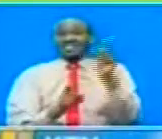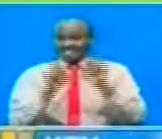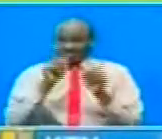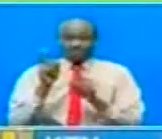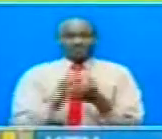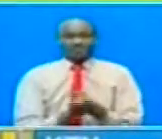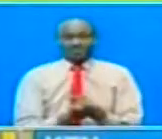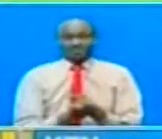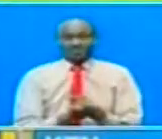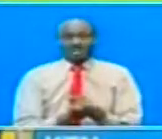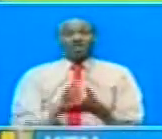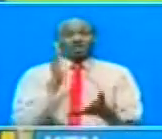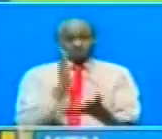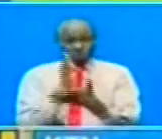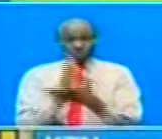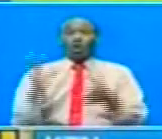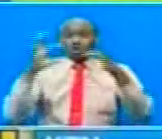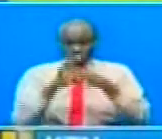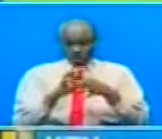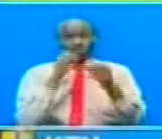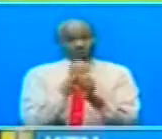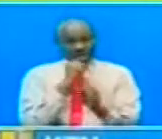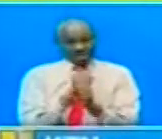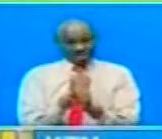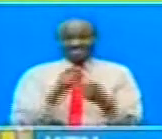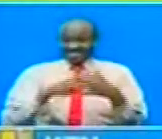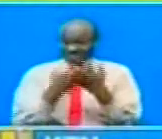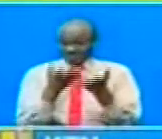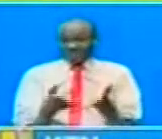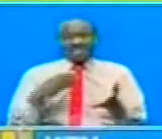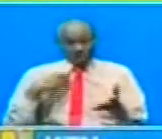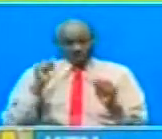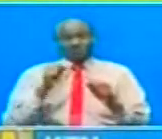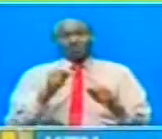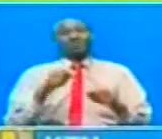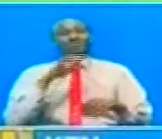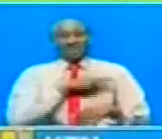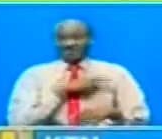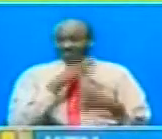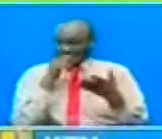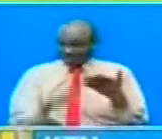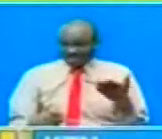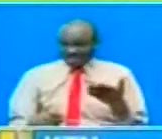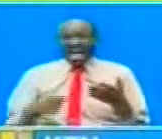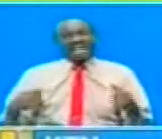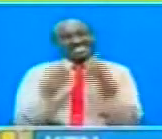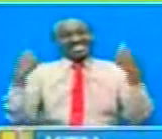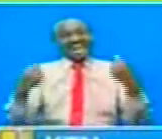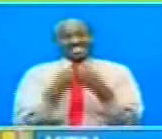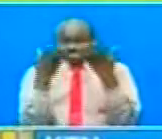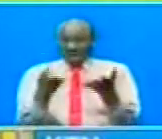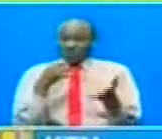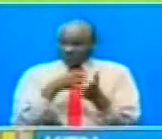industry. Indeed, our joint efforts have begun to bear fruit, and fatalities from accidents